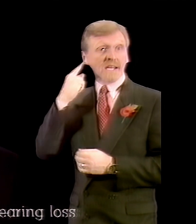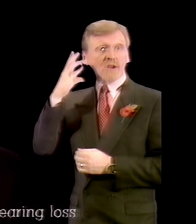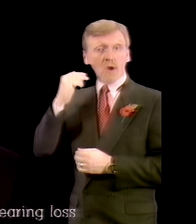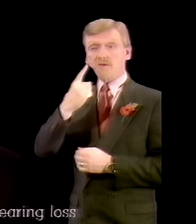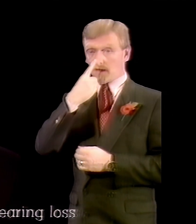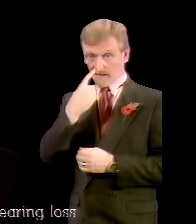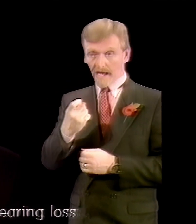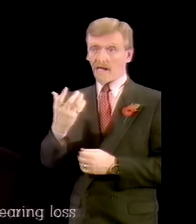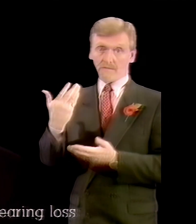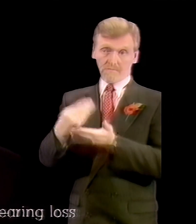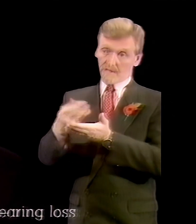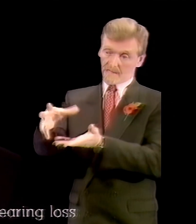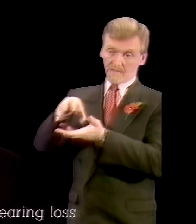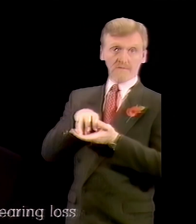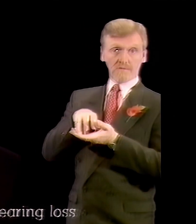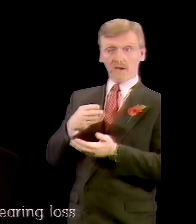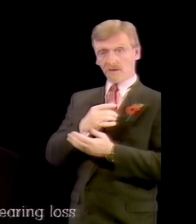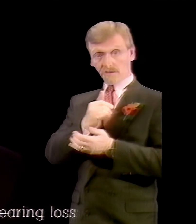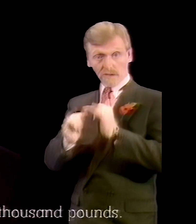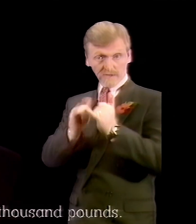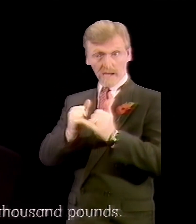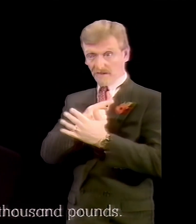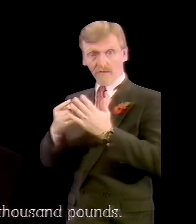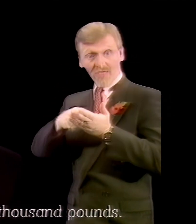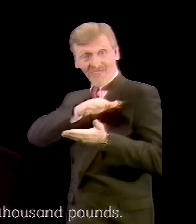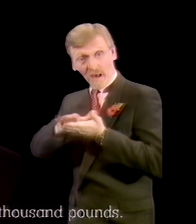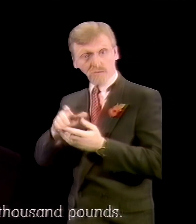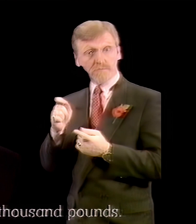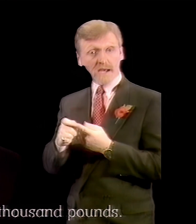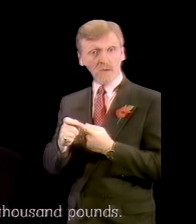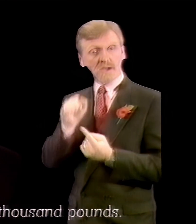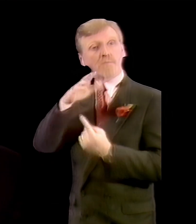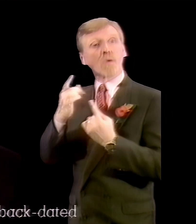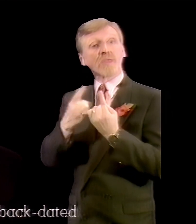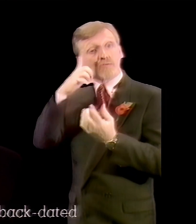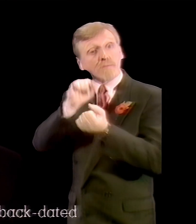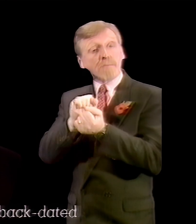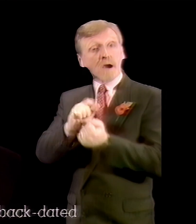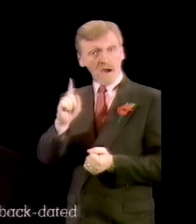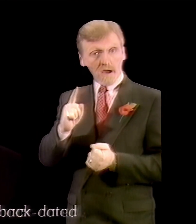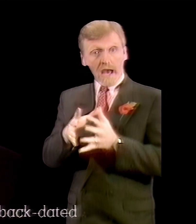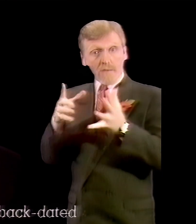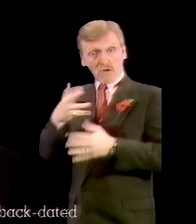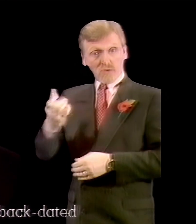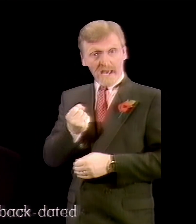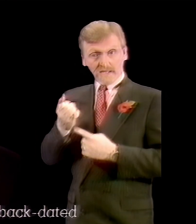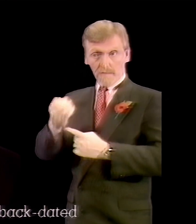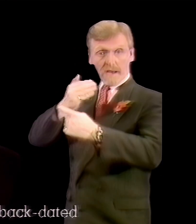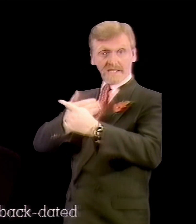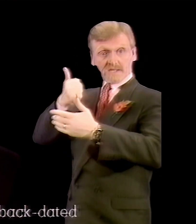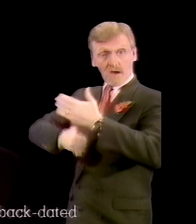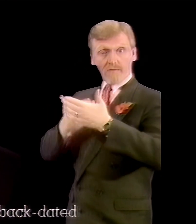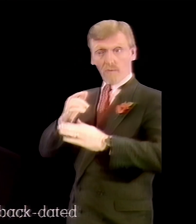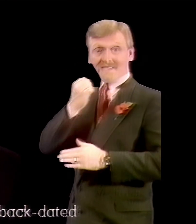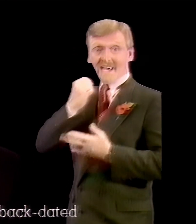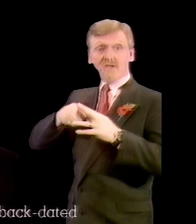get a one-off gratuity, sometimes of several thousand pounds. But the important thing people should remember is the amount you get is backdated to the